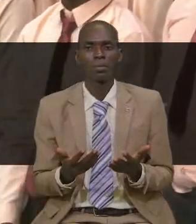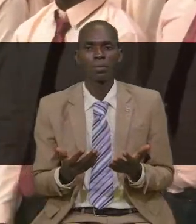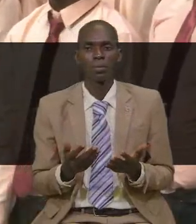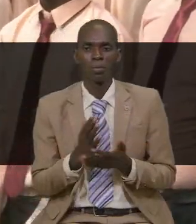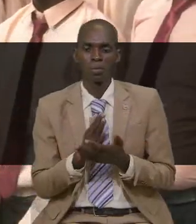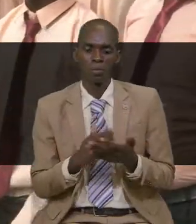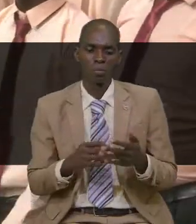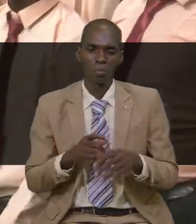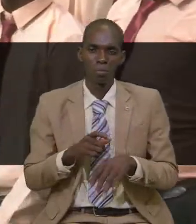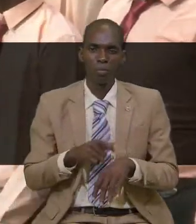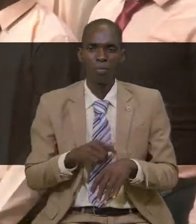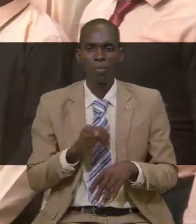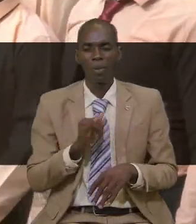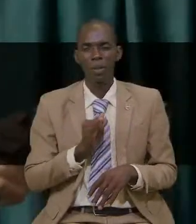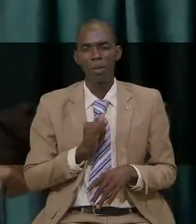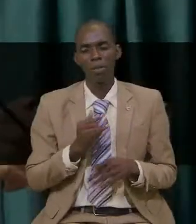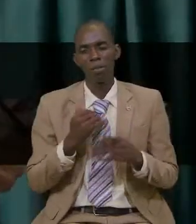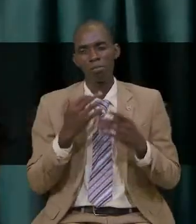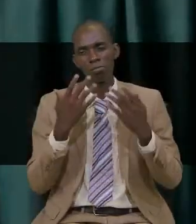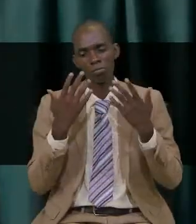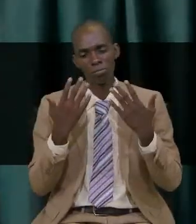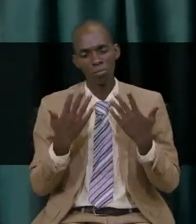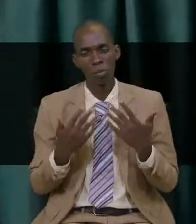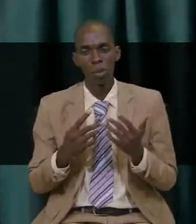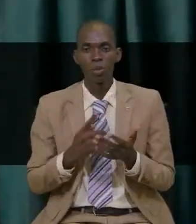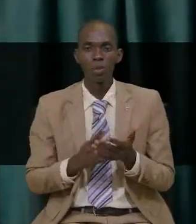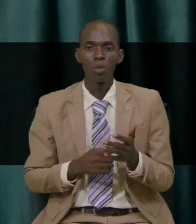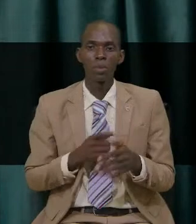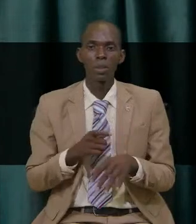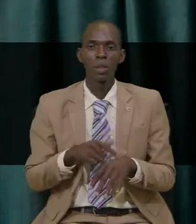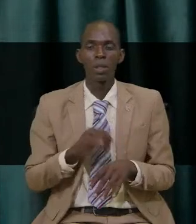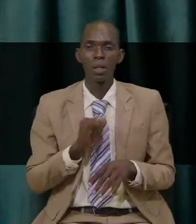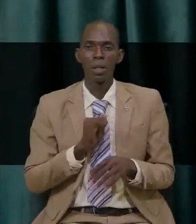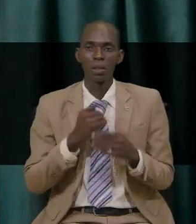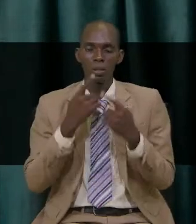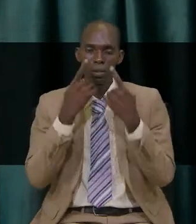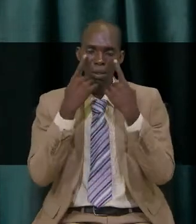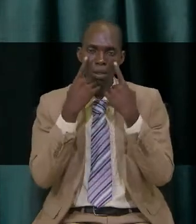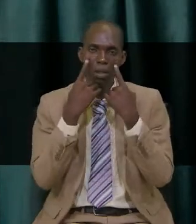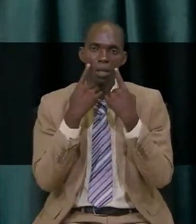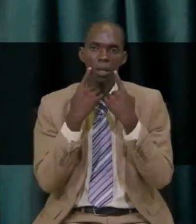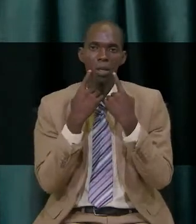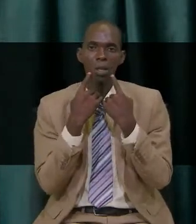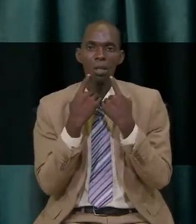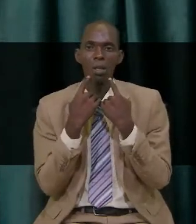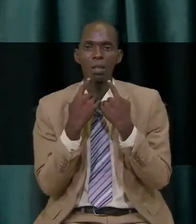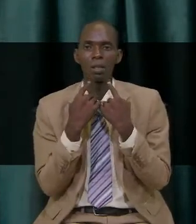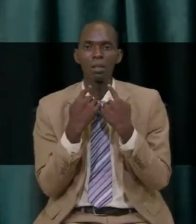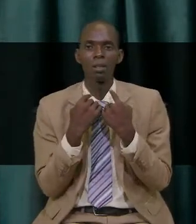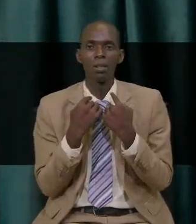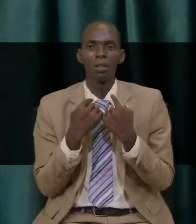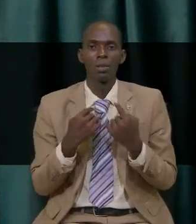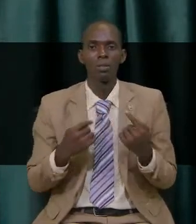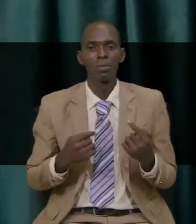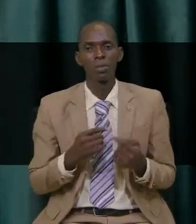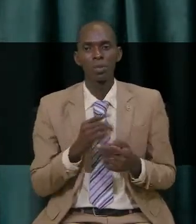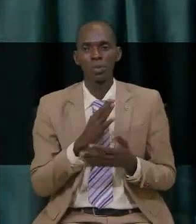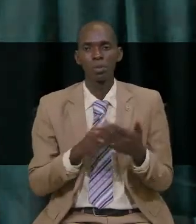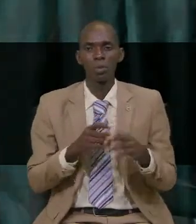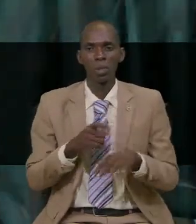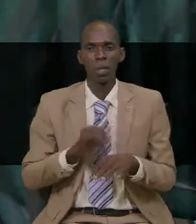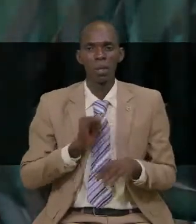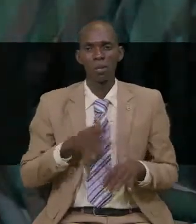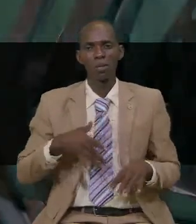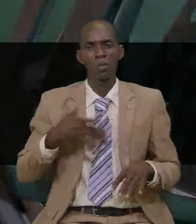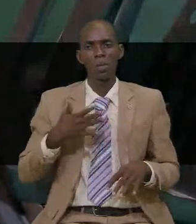Bible, sometimes I sigh, sometimes I cry, sometimes I feel